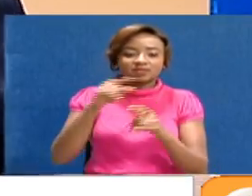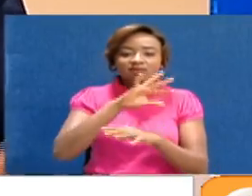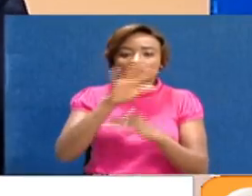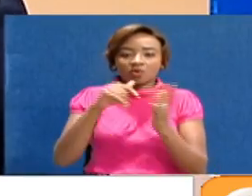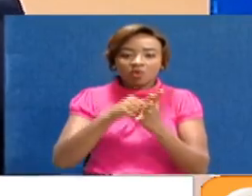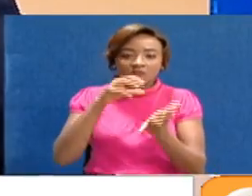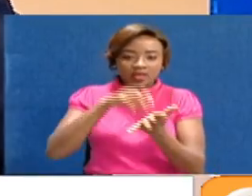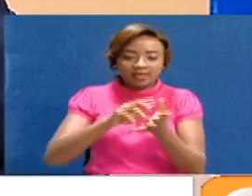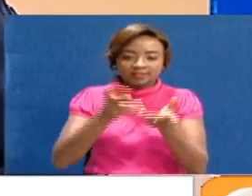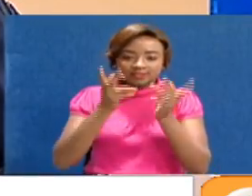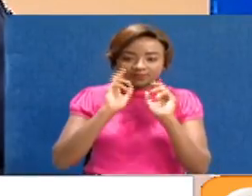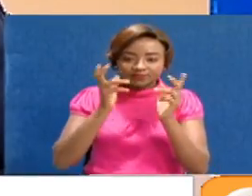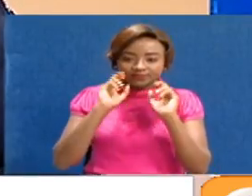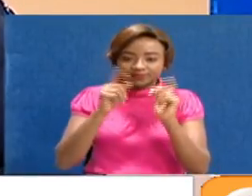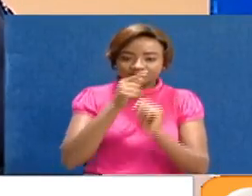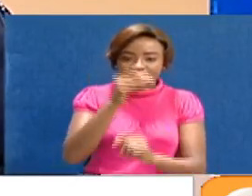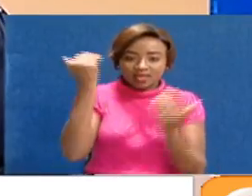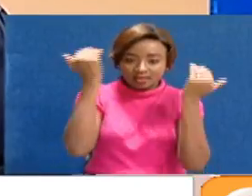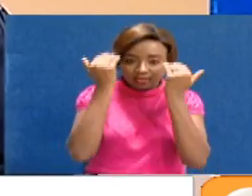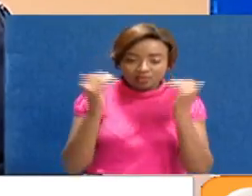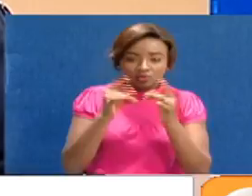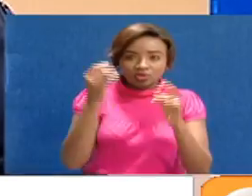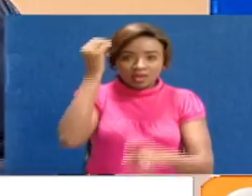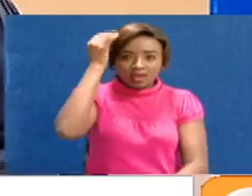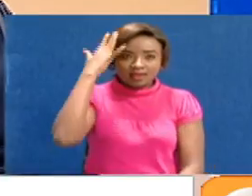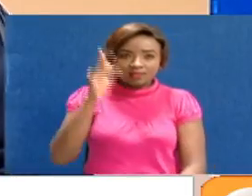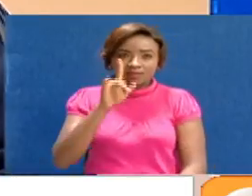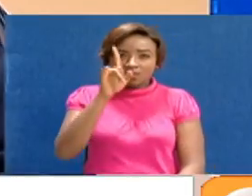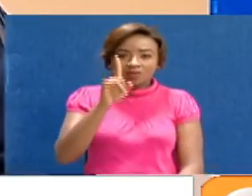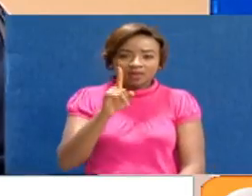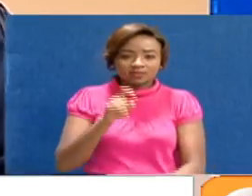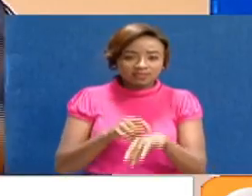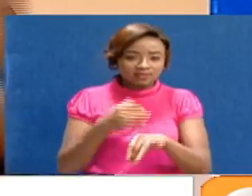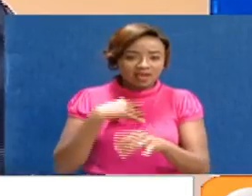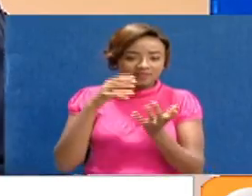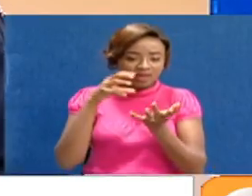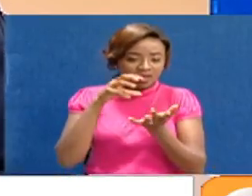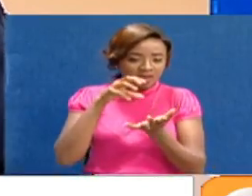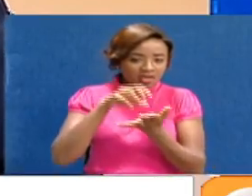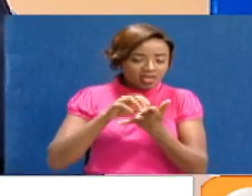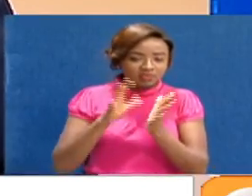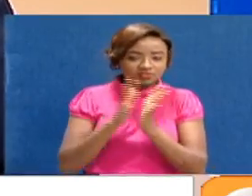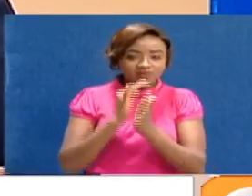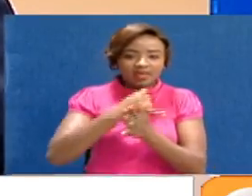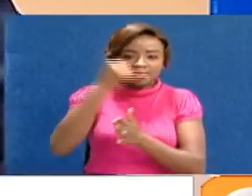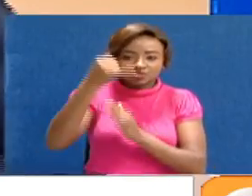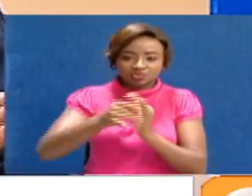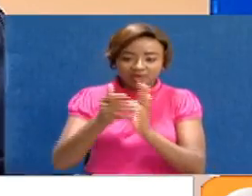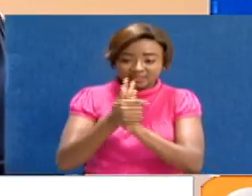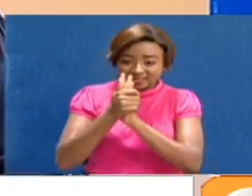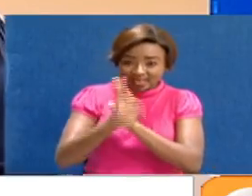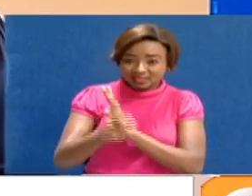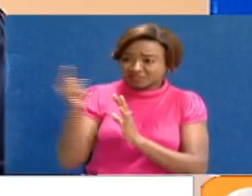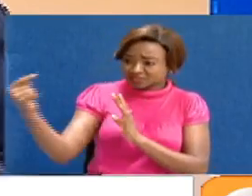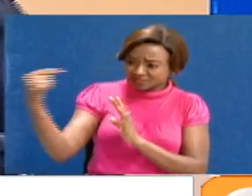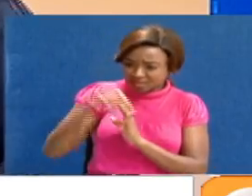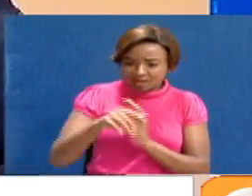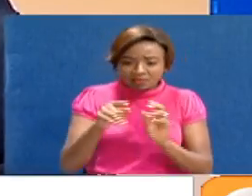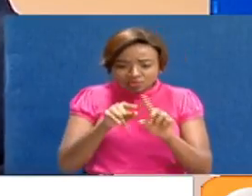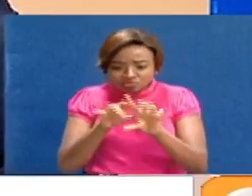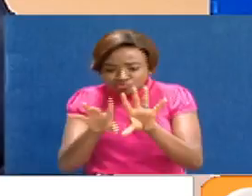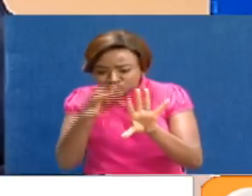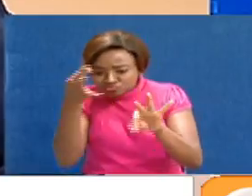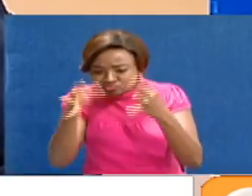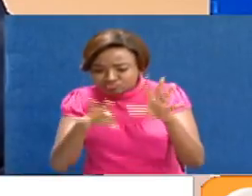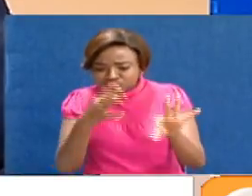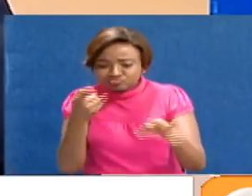case pressed before the court. I remember we had a case even with insurance expert, and we got an insurance expert packaging the case so that